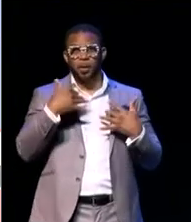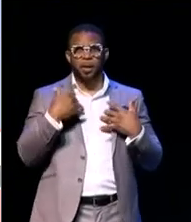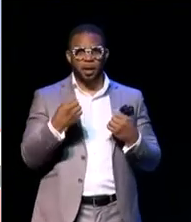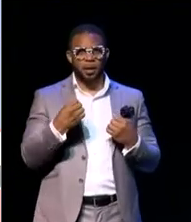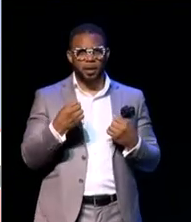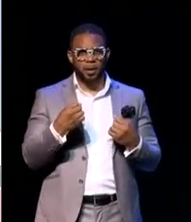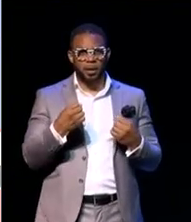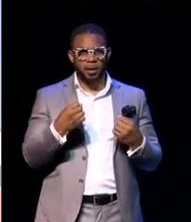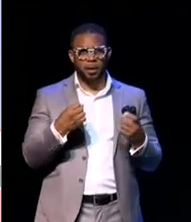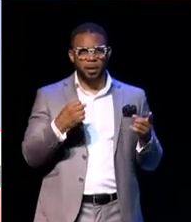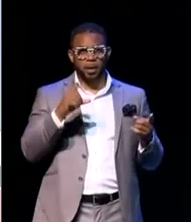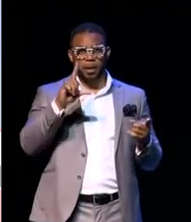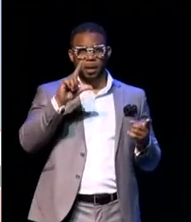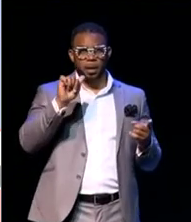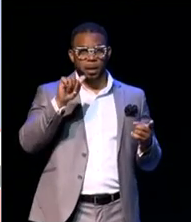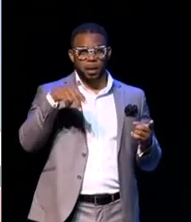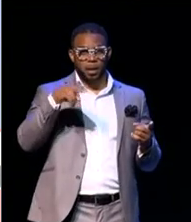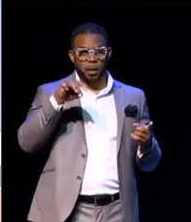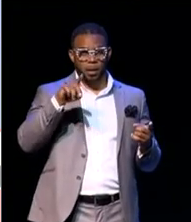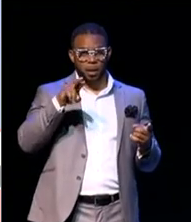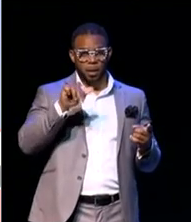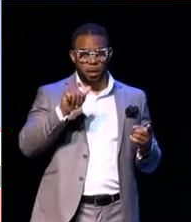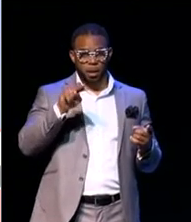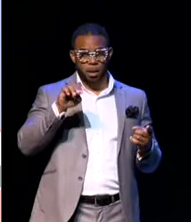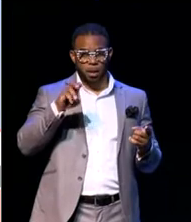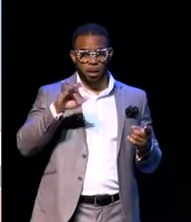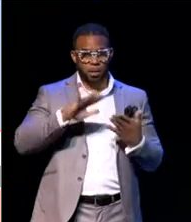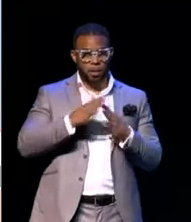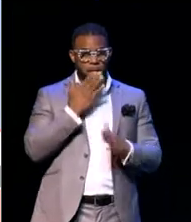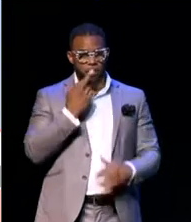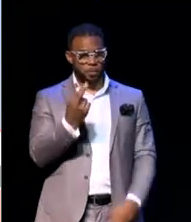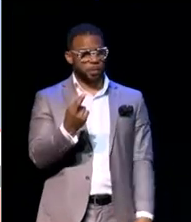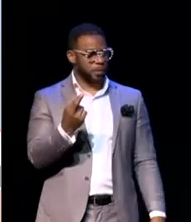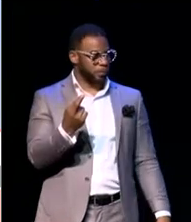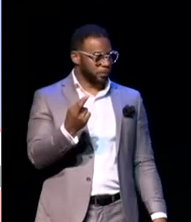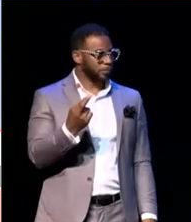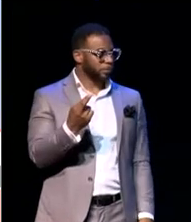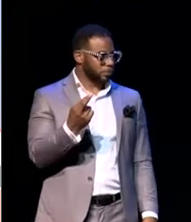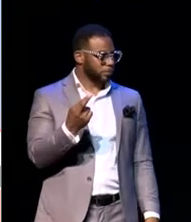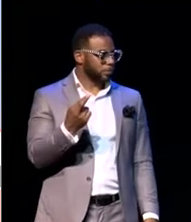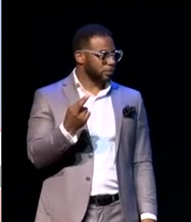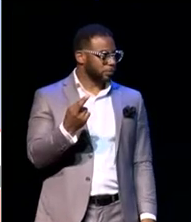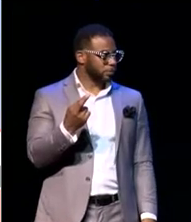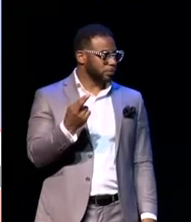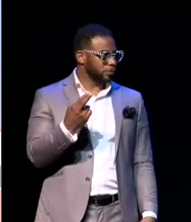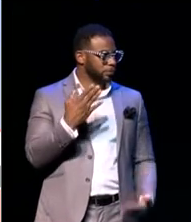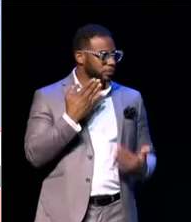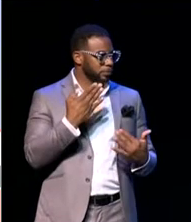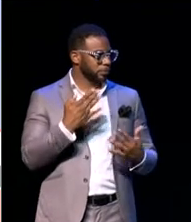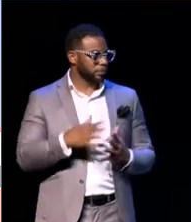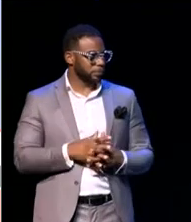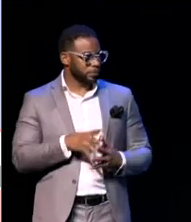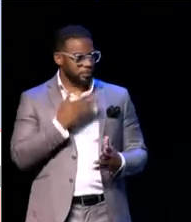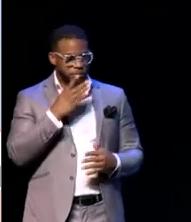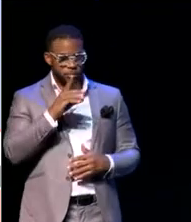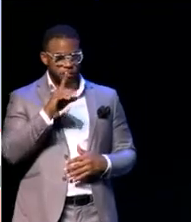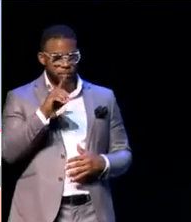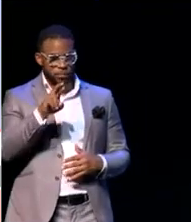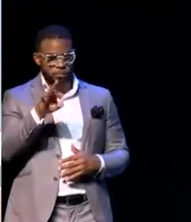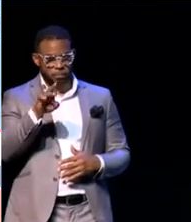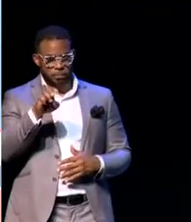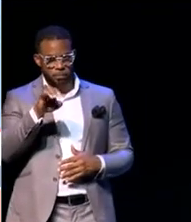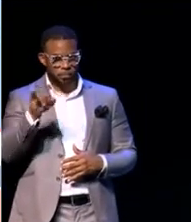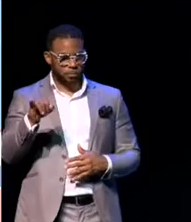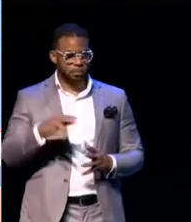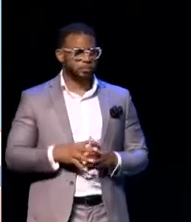health, LaQuandra Nesmith. Yeah. She's become a good friend. Good. And she's really terrific. So thank you. Way to go. Thanks, Dr. Fauci. All right,